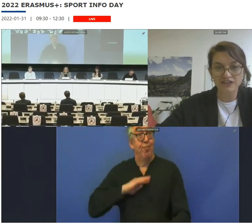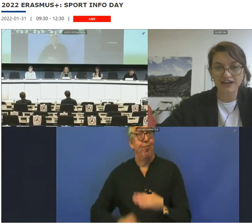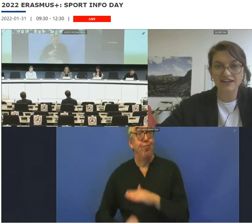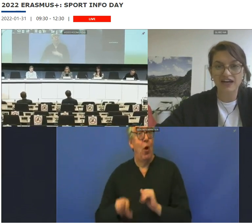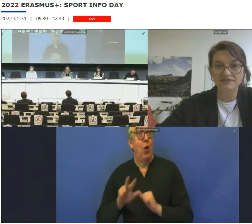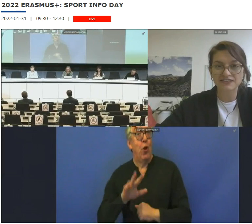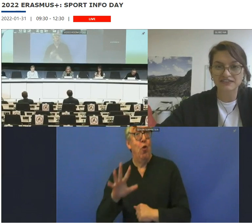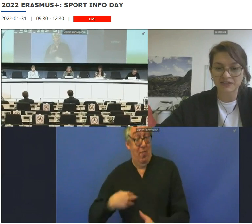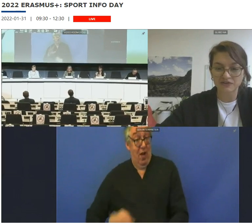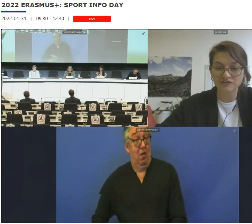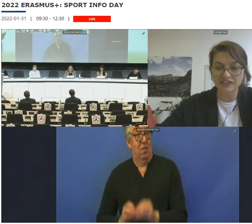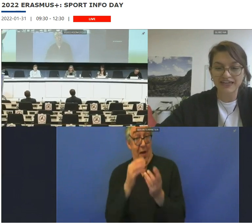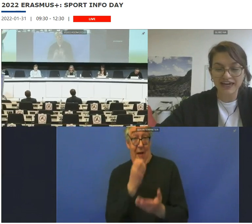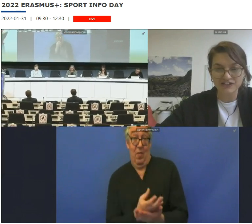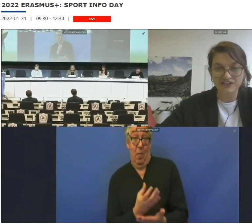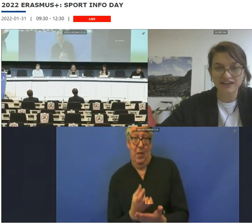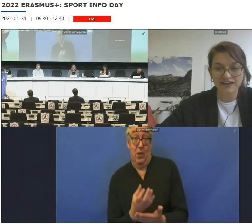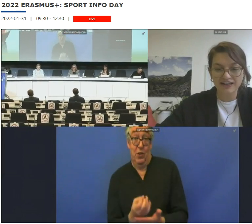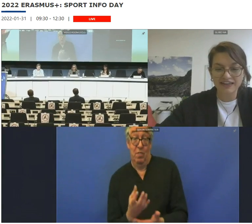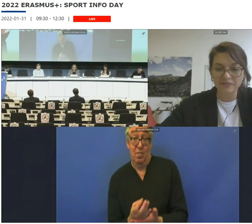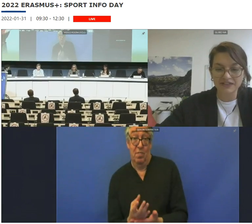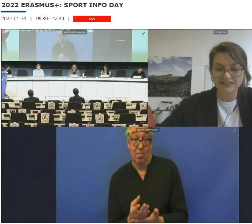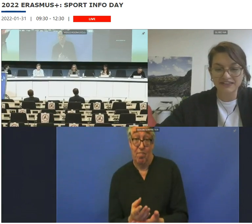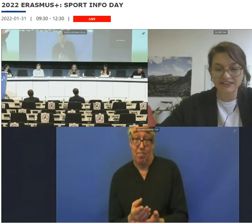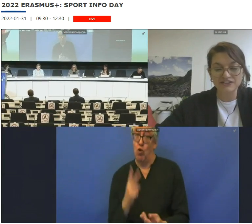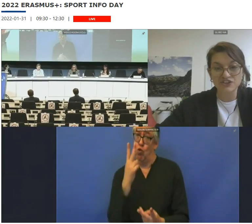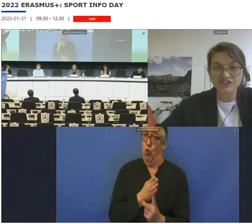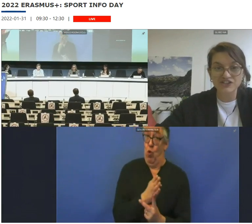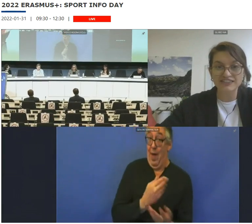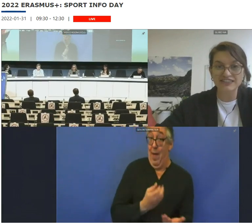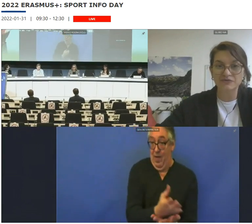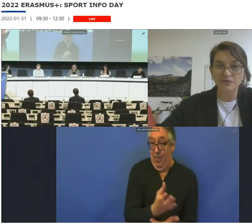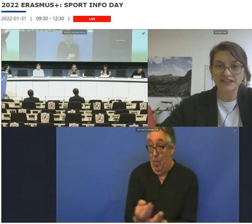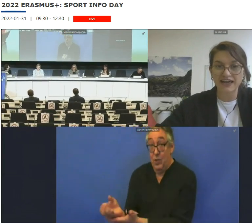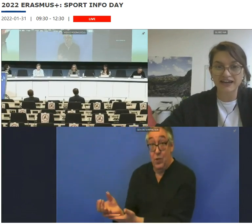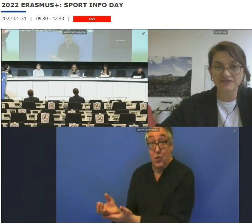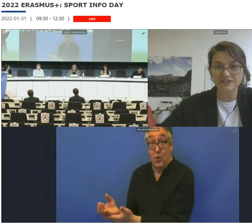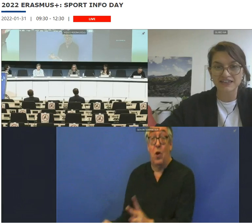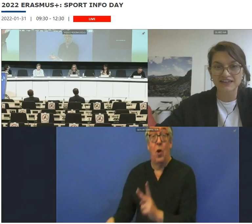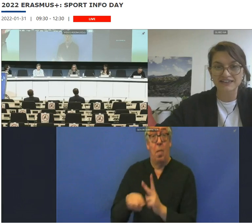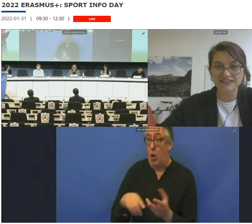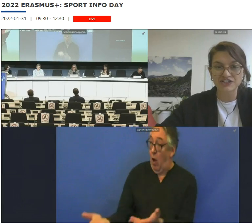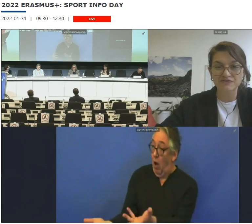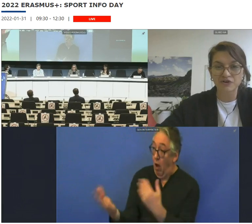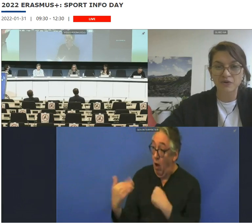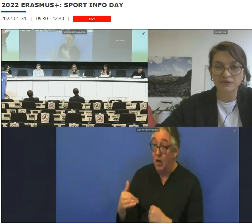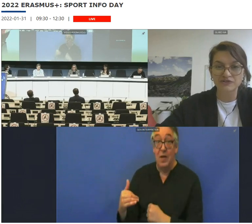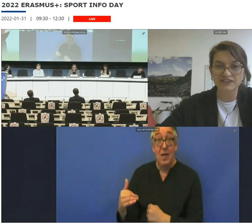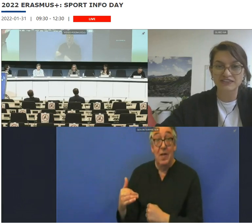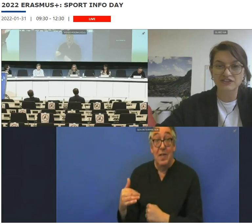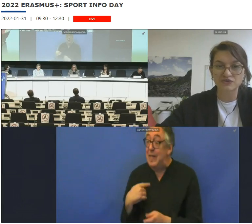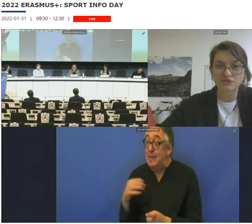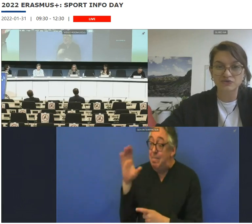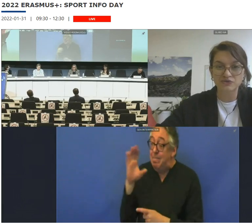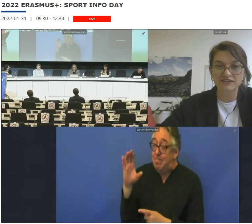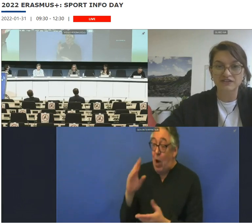healthy lifestyles, but also engaging them in challenges and really actively searching for opportunities